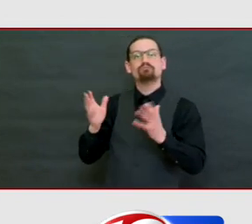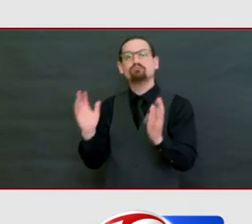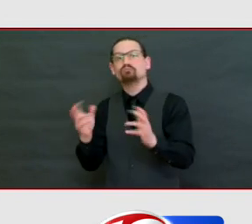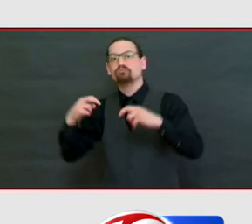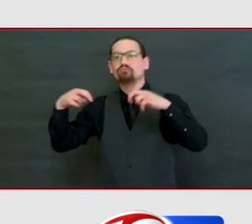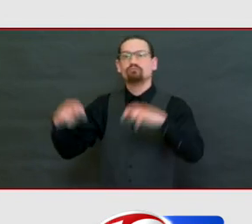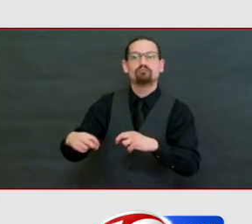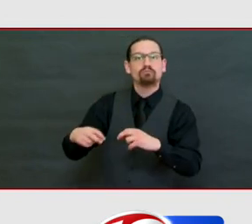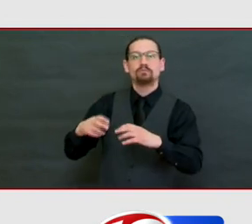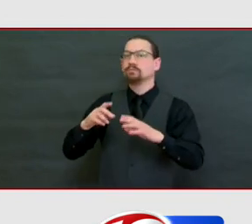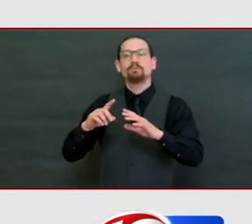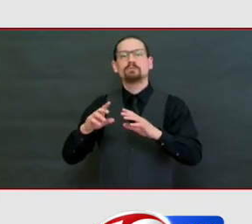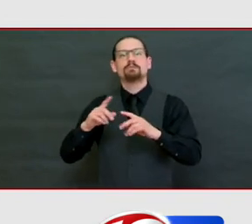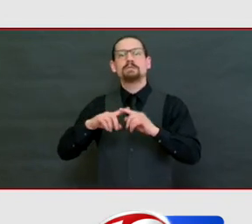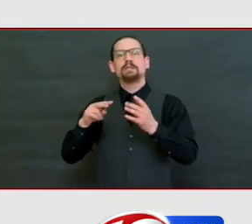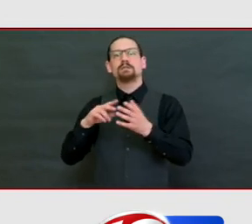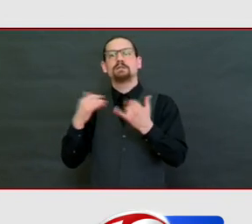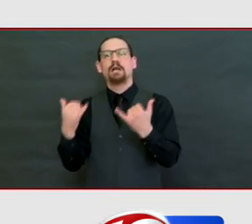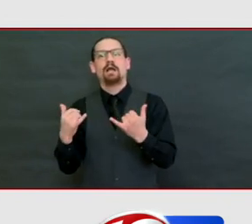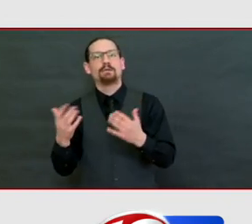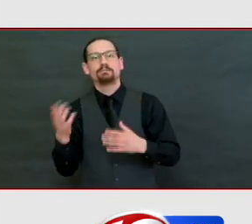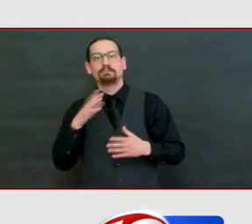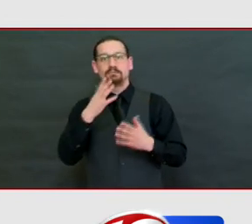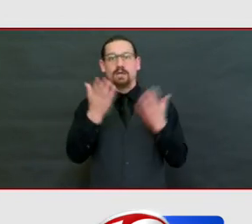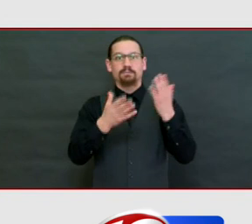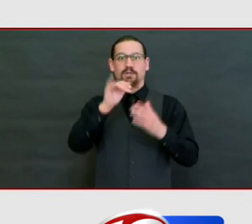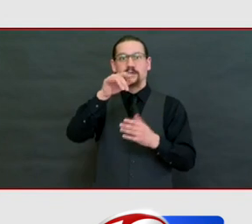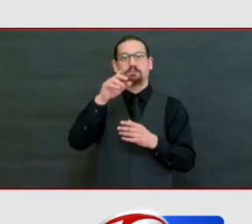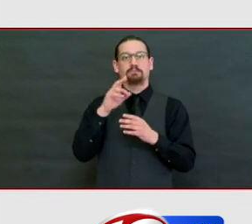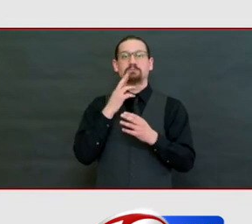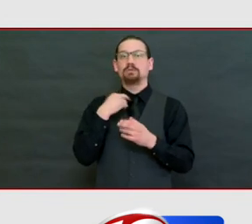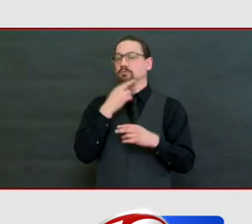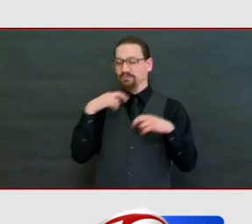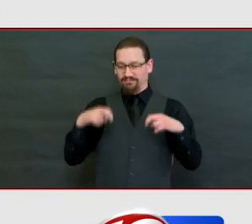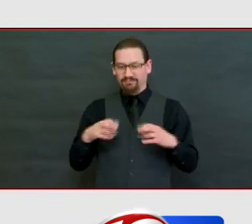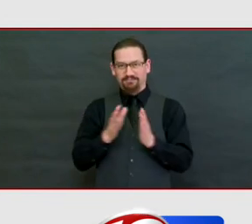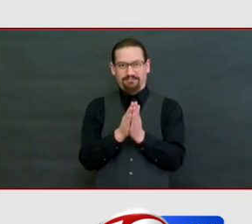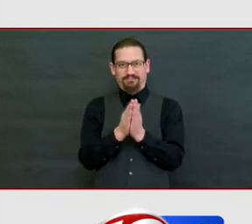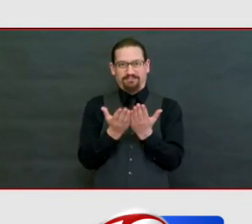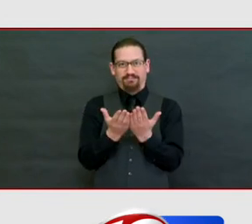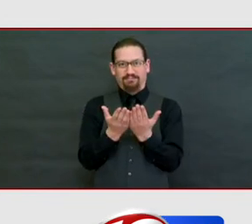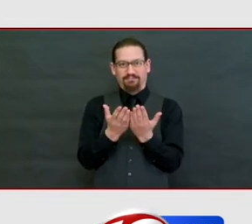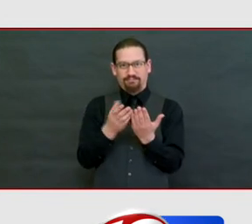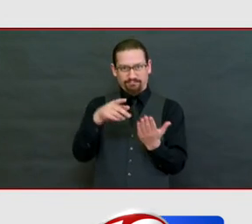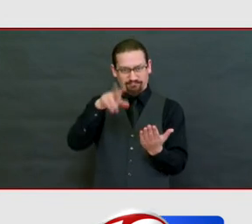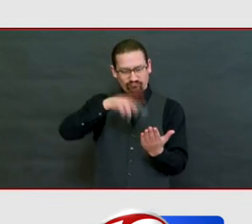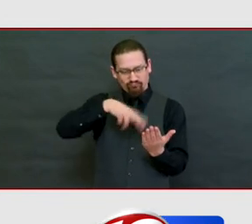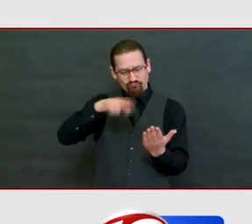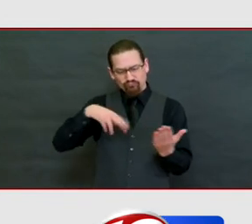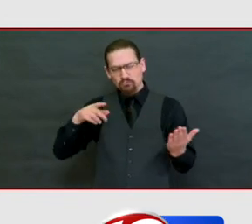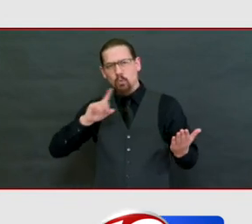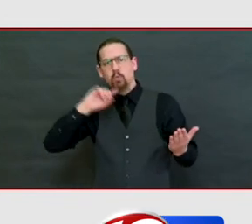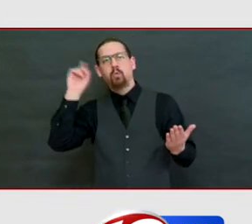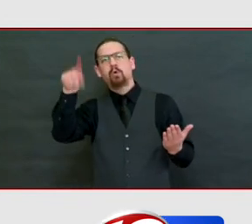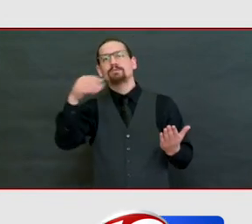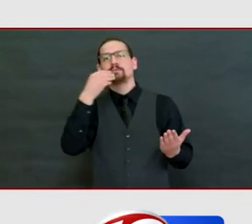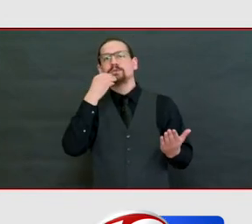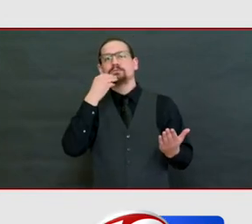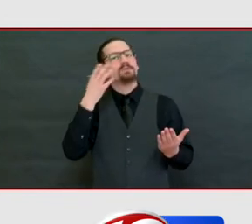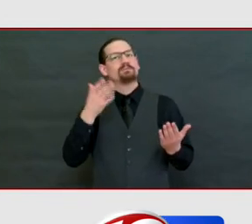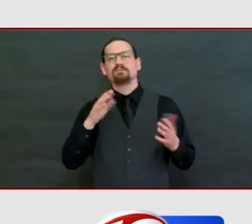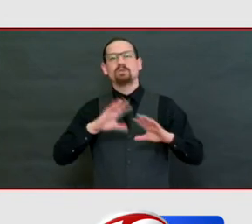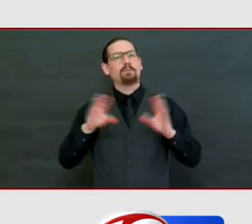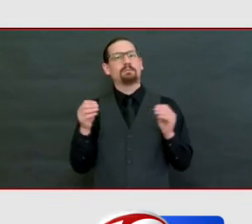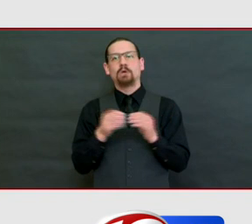menus, because and there certainly aren't going to be reusable menus. That you may see half the chairs in the restaurant